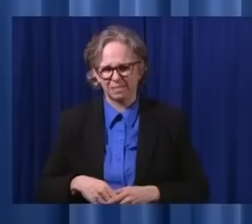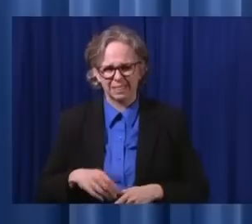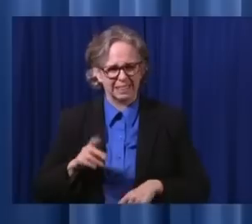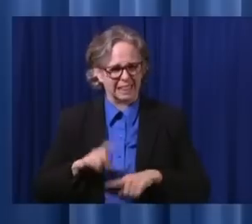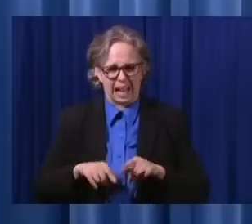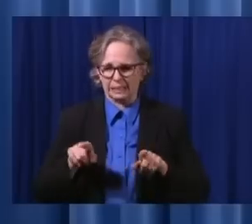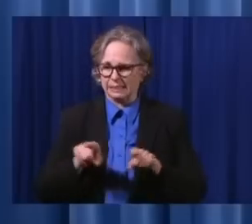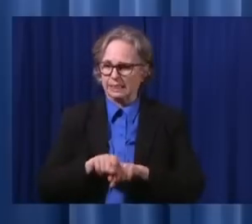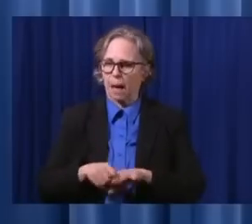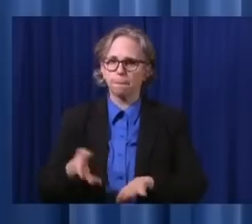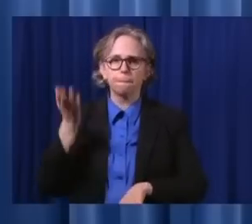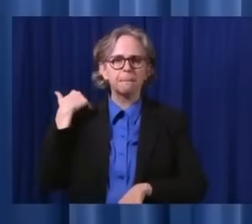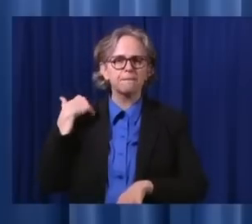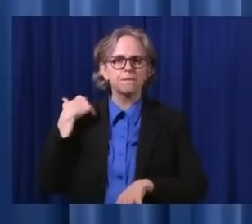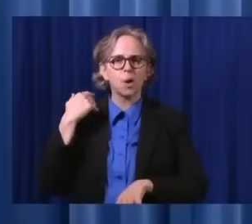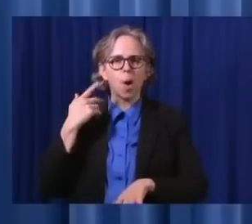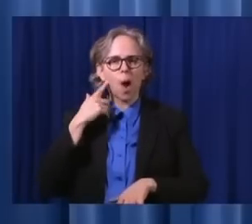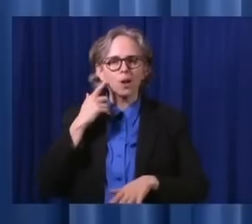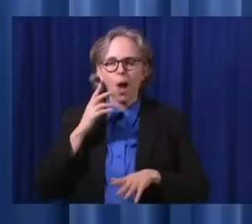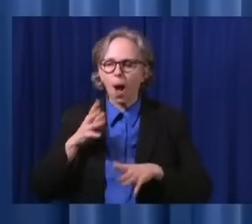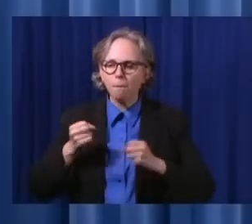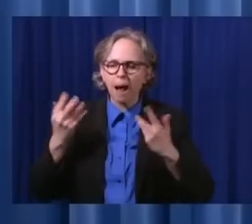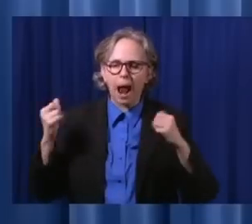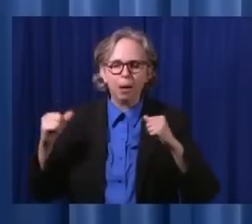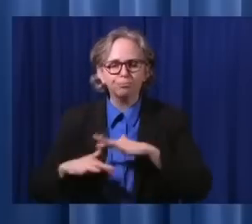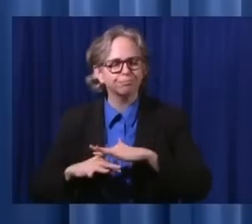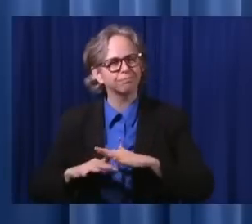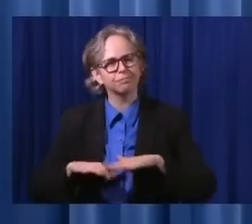had in the past. Thank you, Governor.